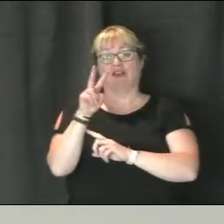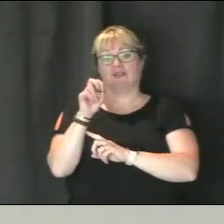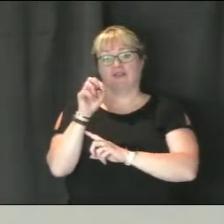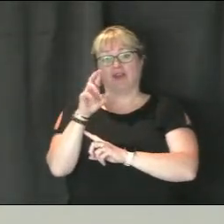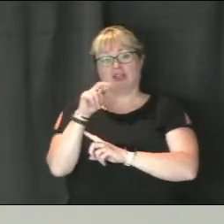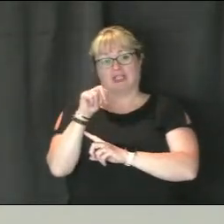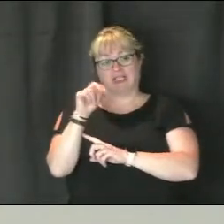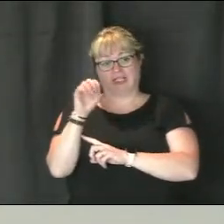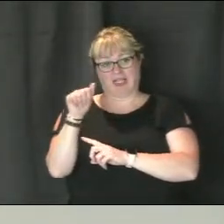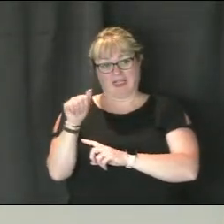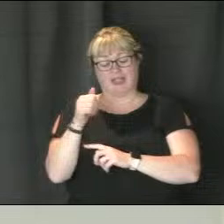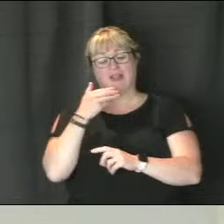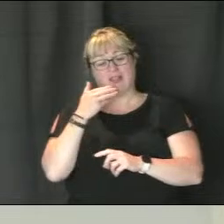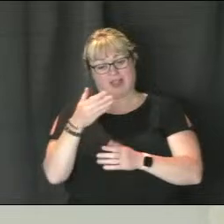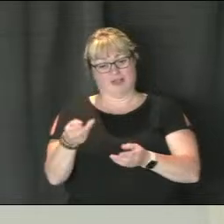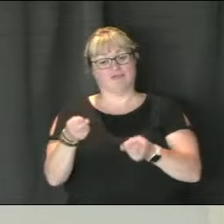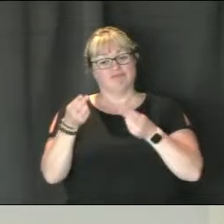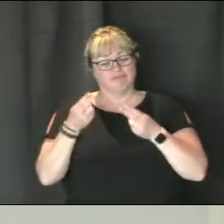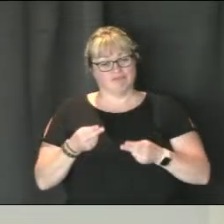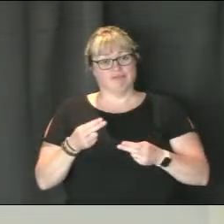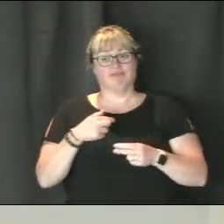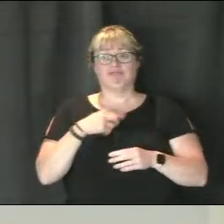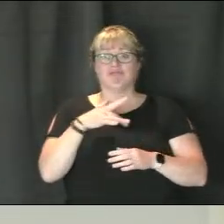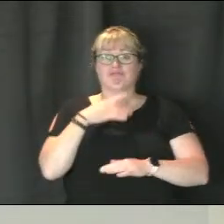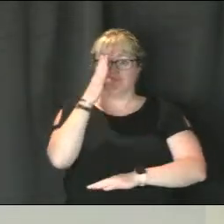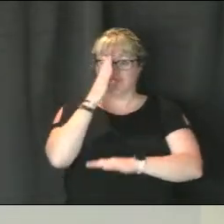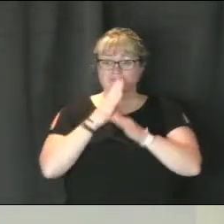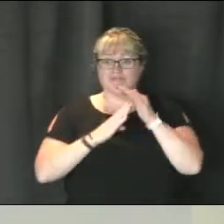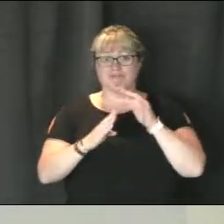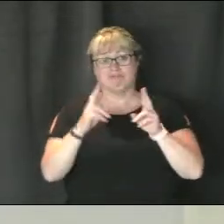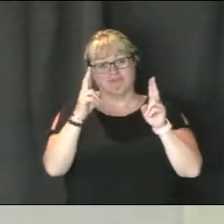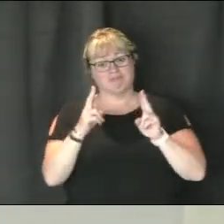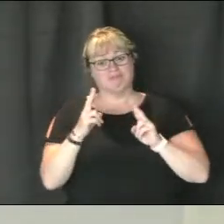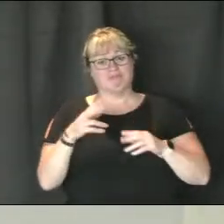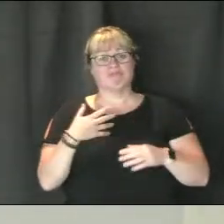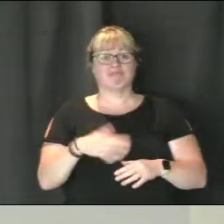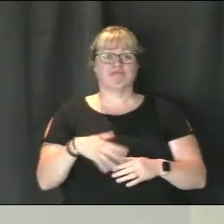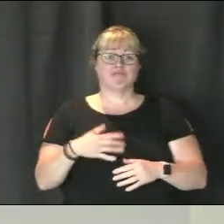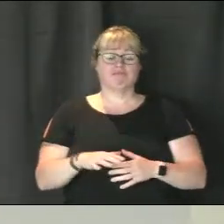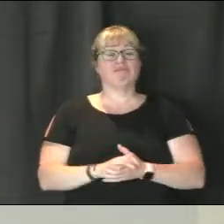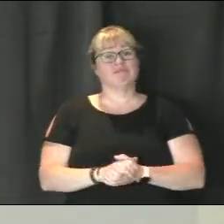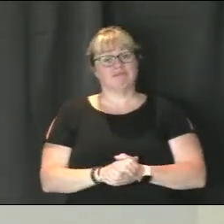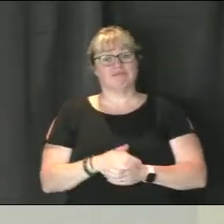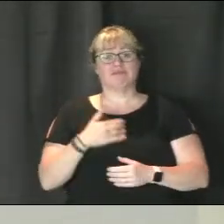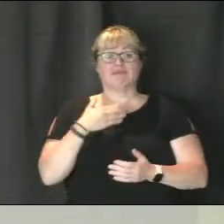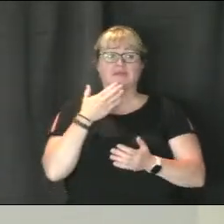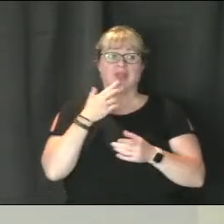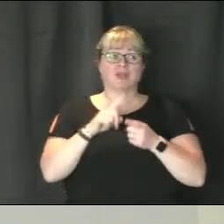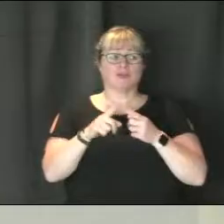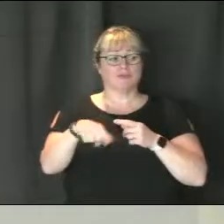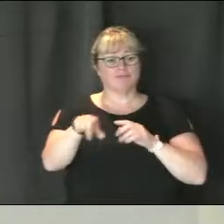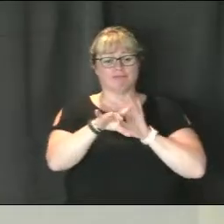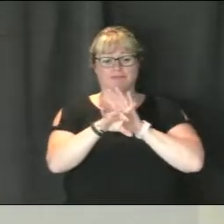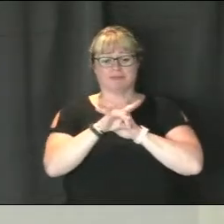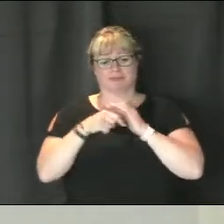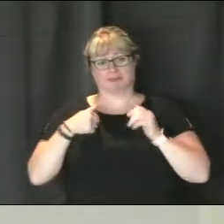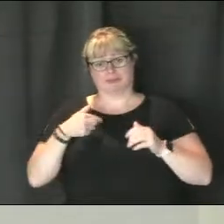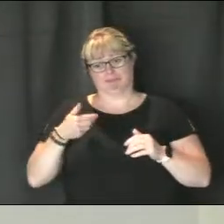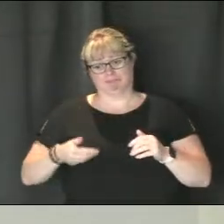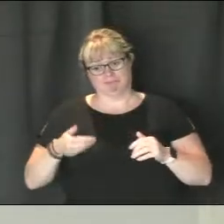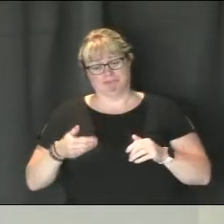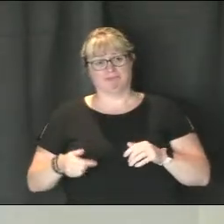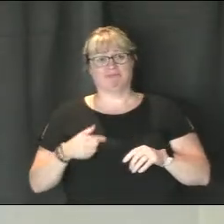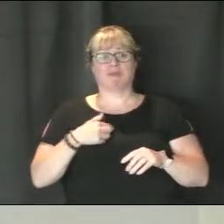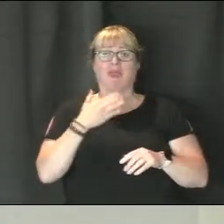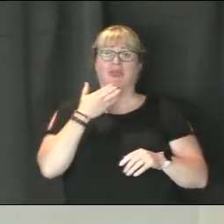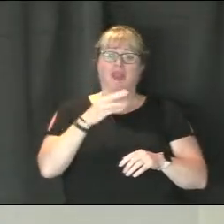Verna. Very humbled and honoured. Like to thank those who were on the selection committee, of course, and I'd like to